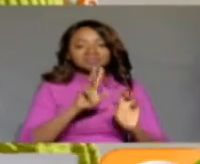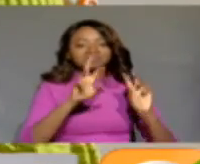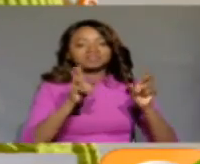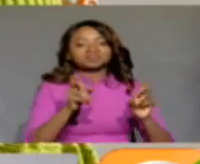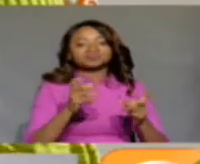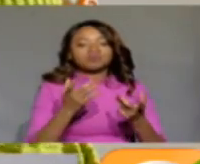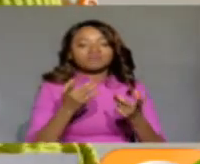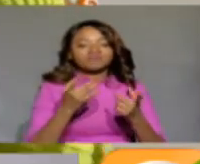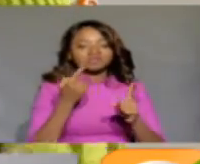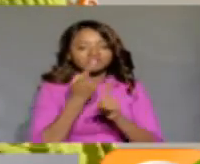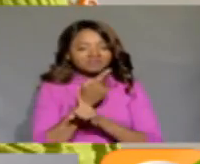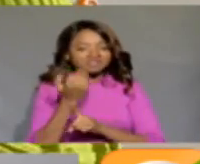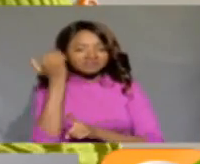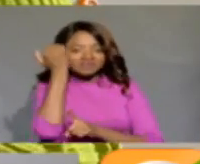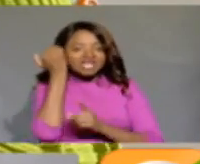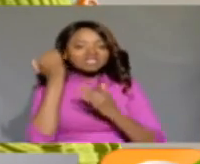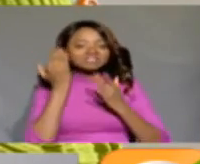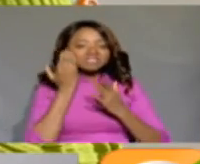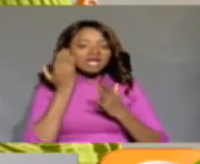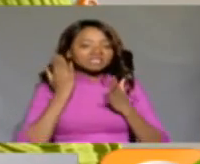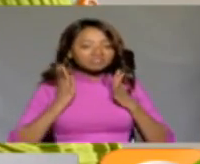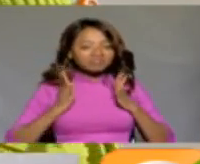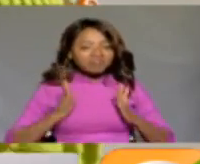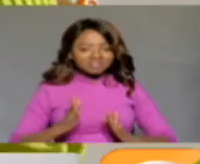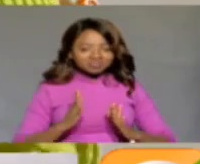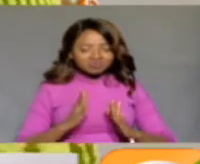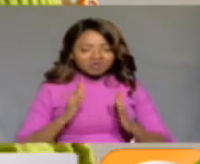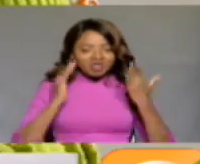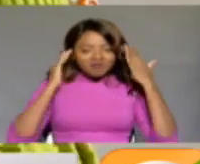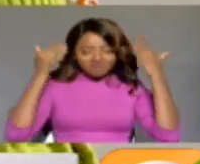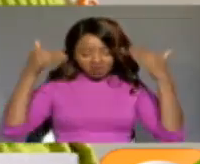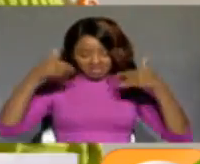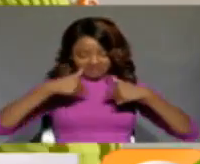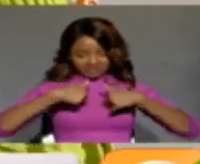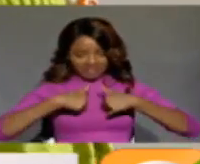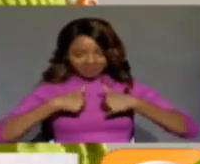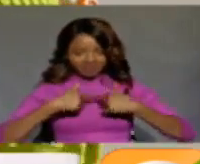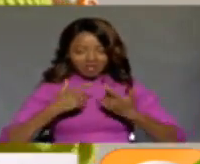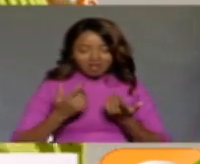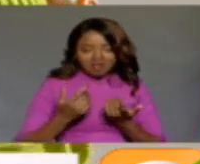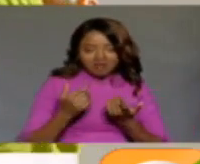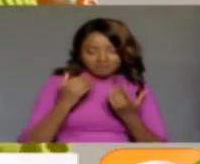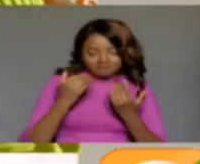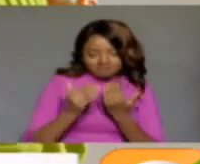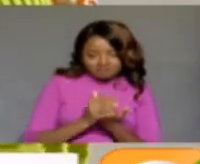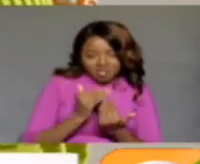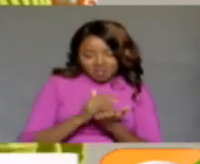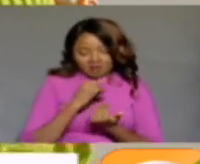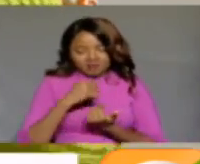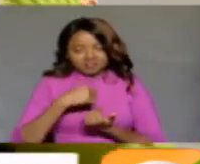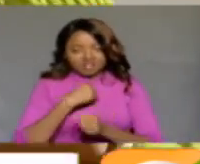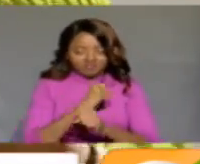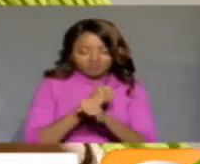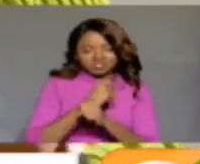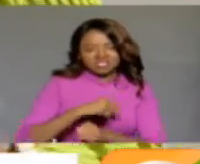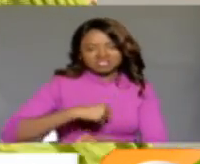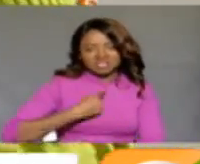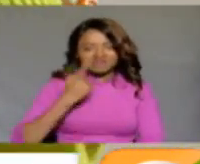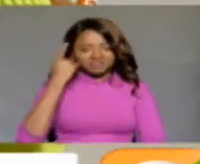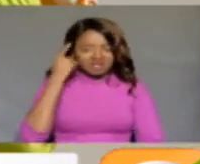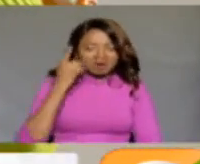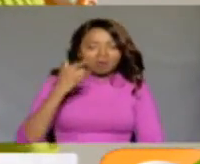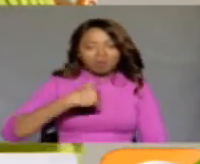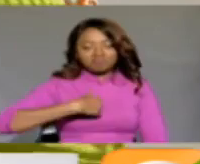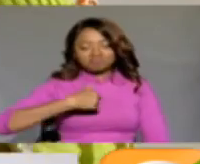judges also turning around to serve themselves and to protect themselves and to think that because they are lawyers, they are better than